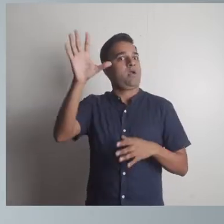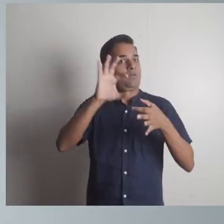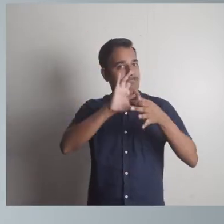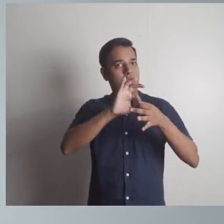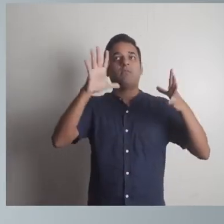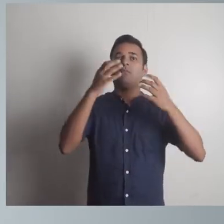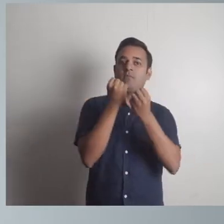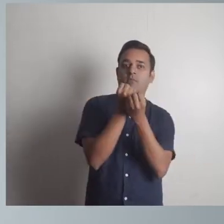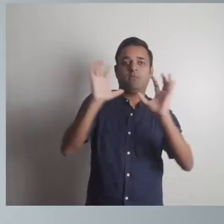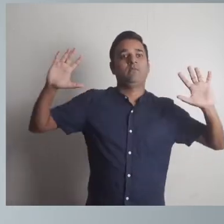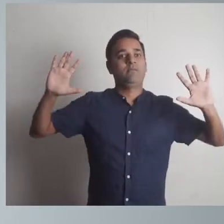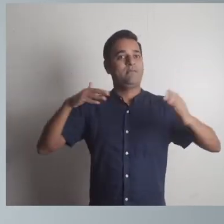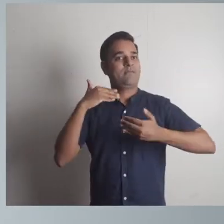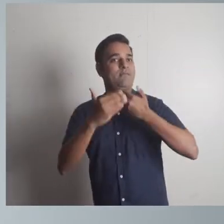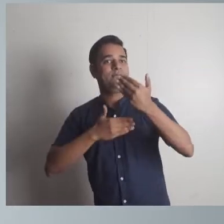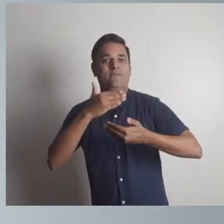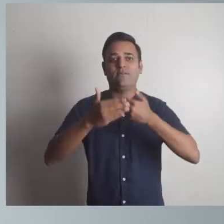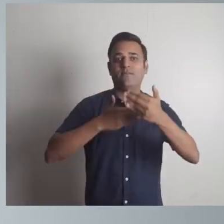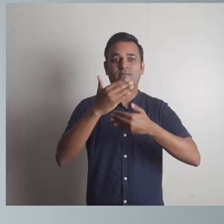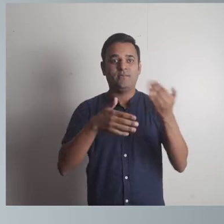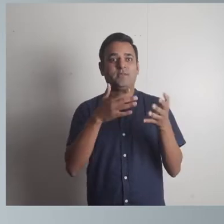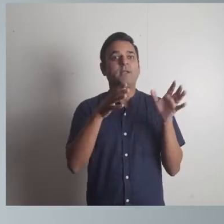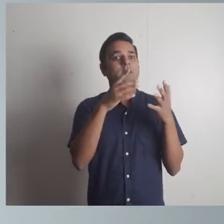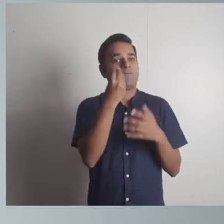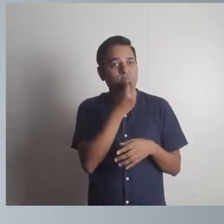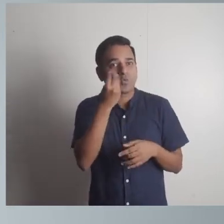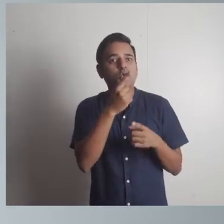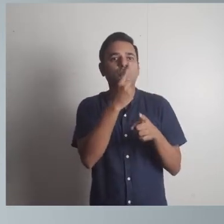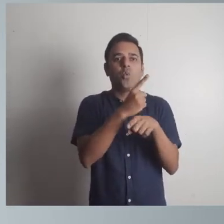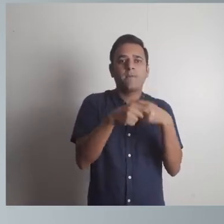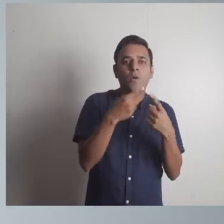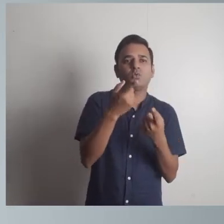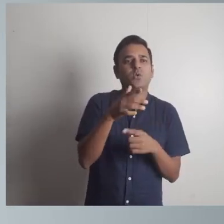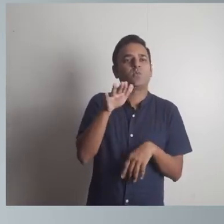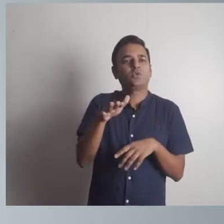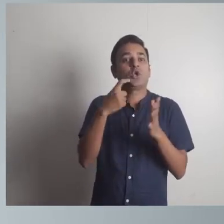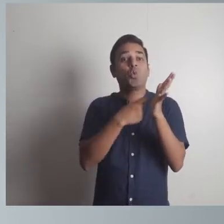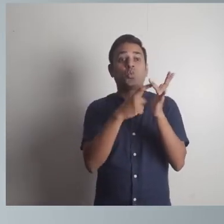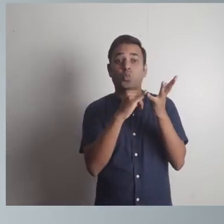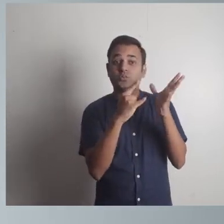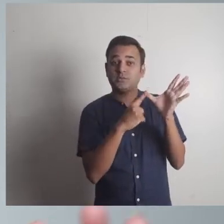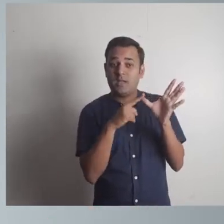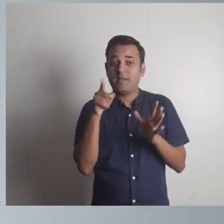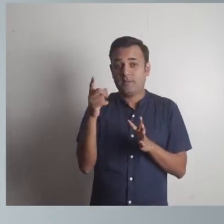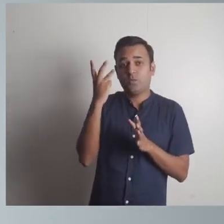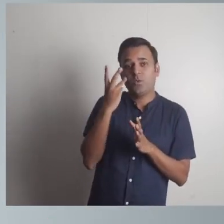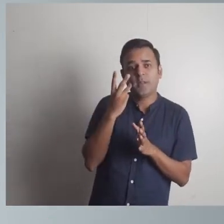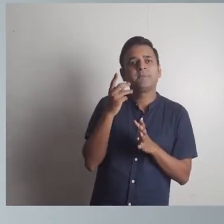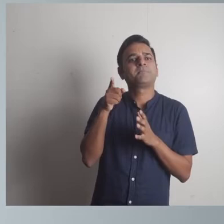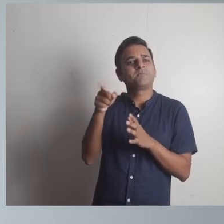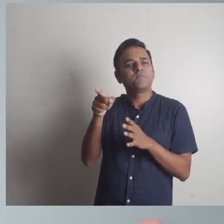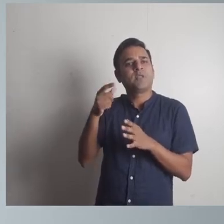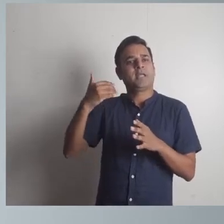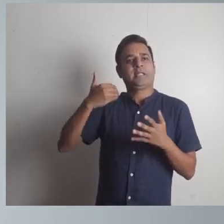Papua, if you're a Kanak person, if you're in New Caledonia, then the experiences of colonization are not something that